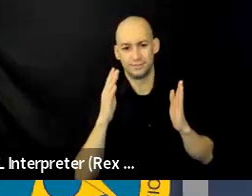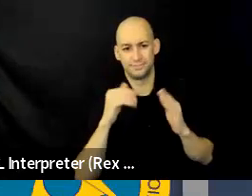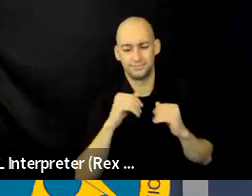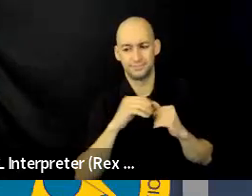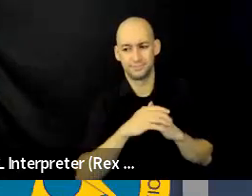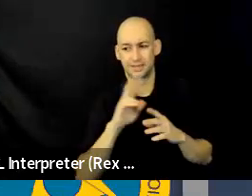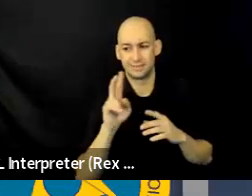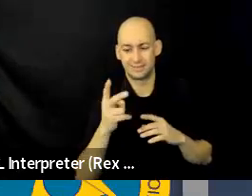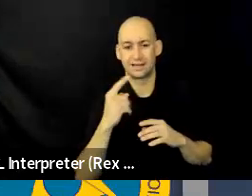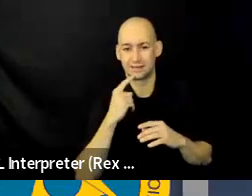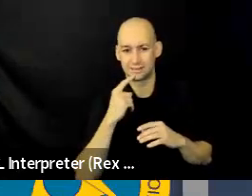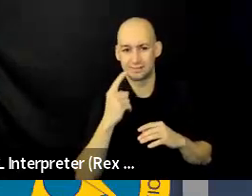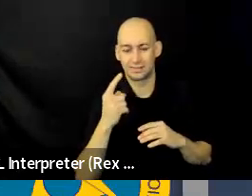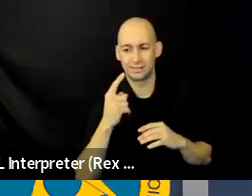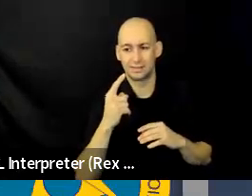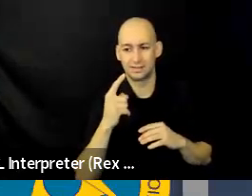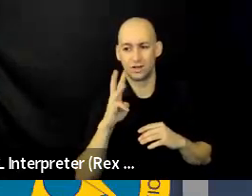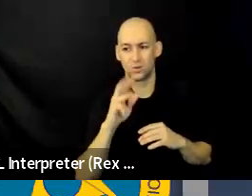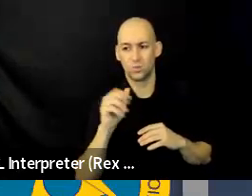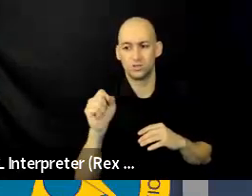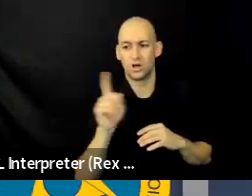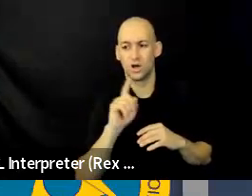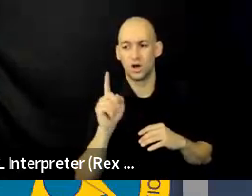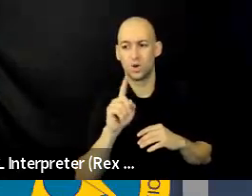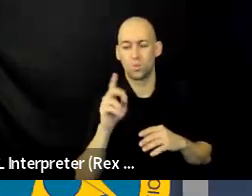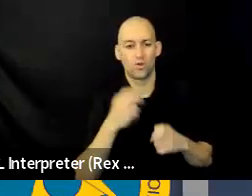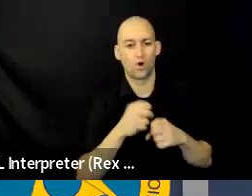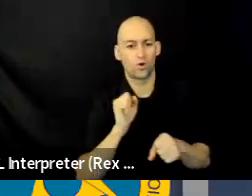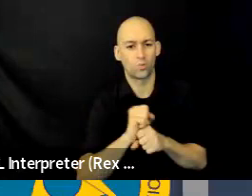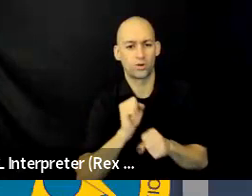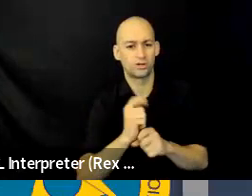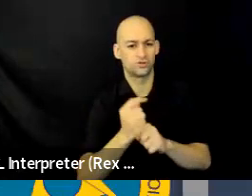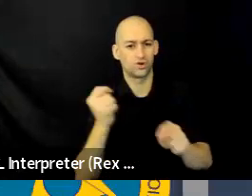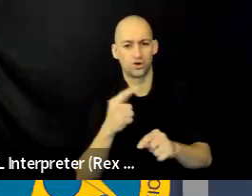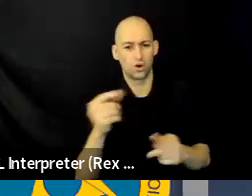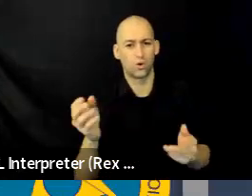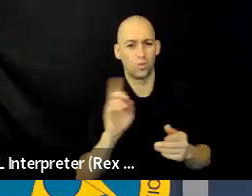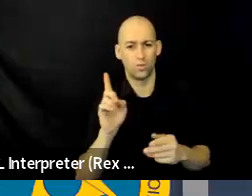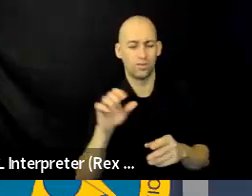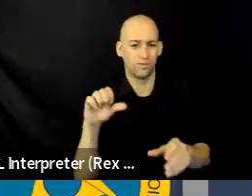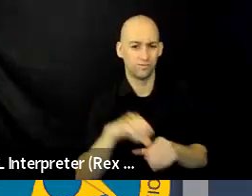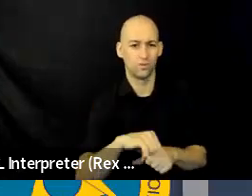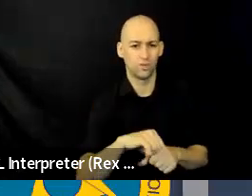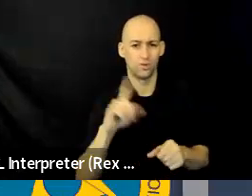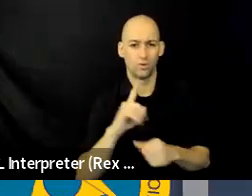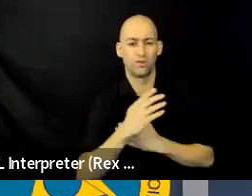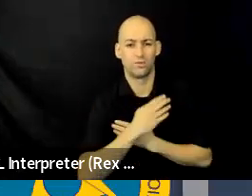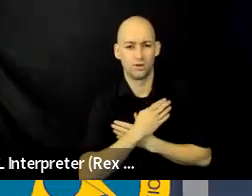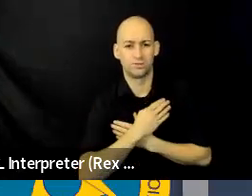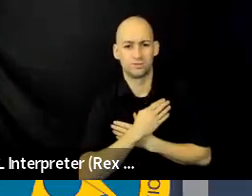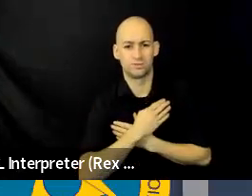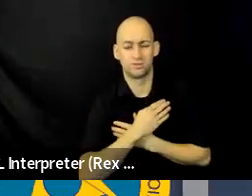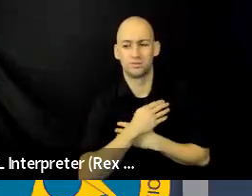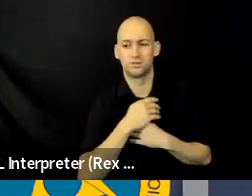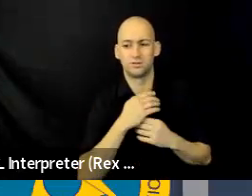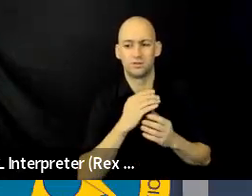I just mentioned, was where do these hardworking truckers go, where they can fuel, where they can rest, where they can get